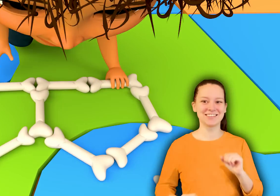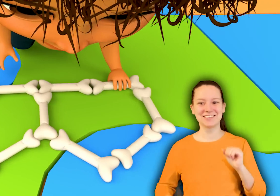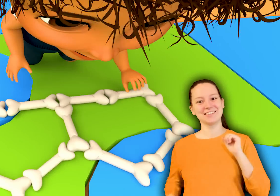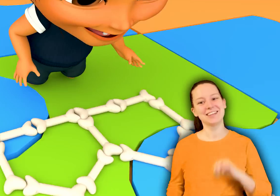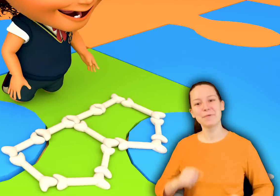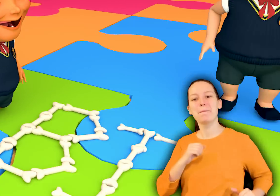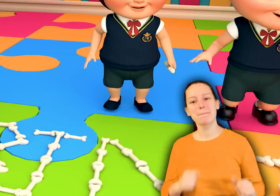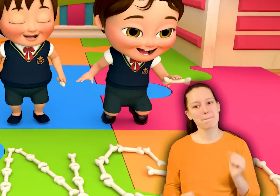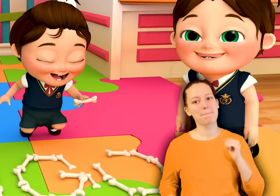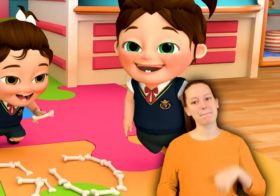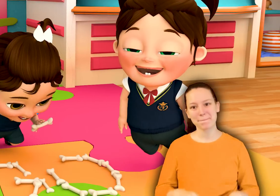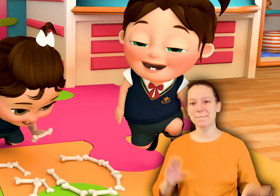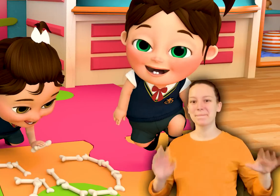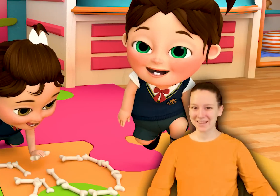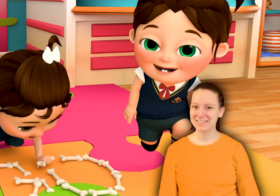oh